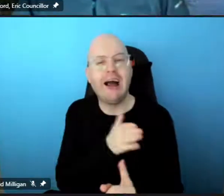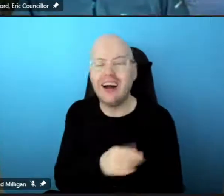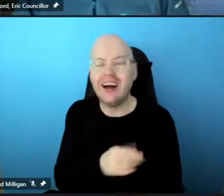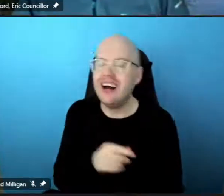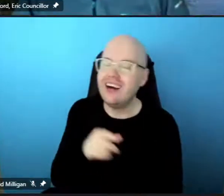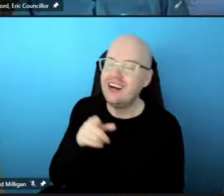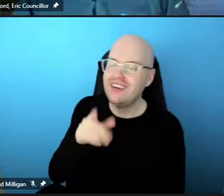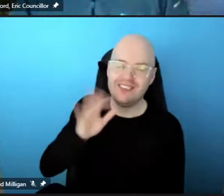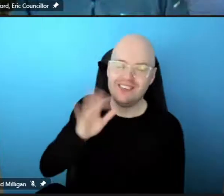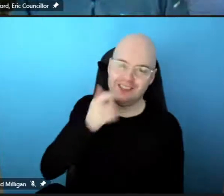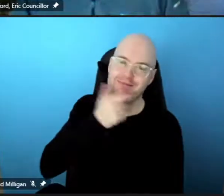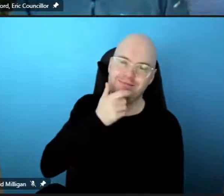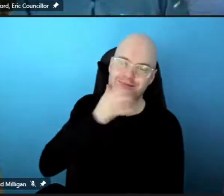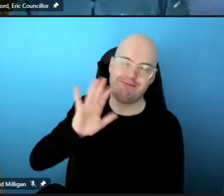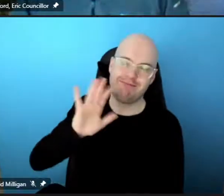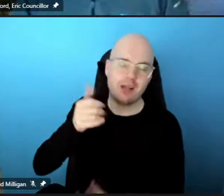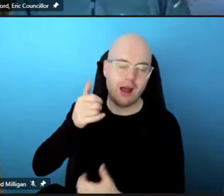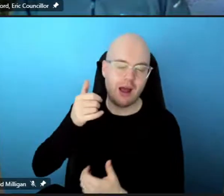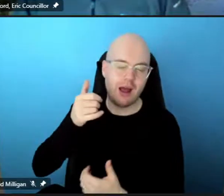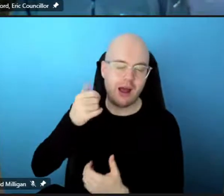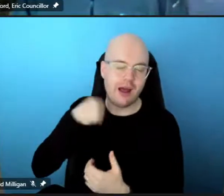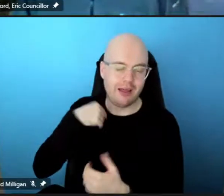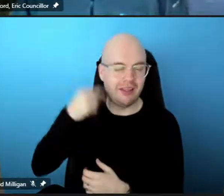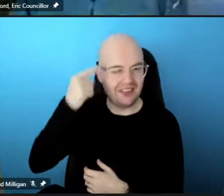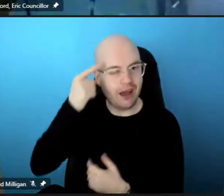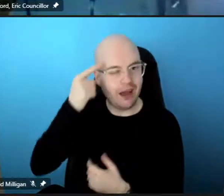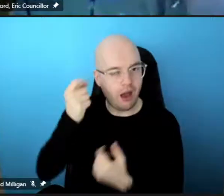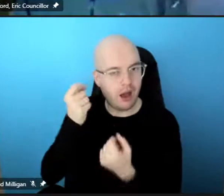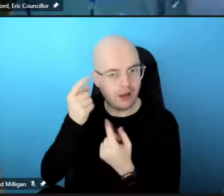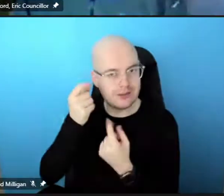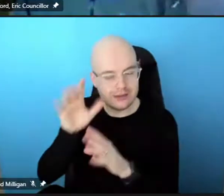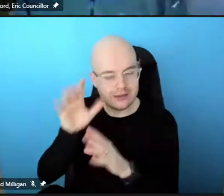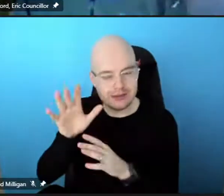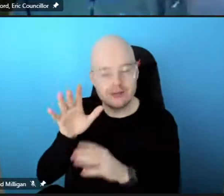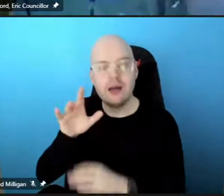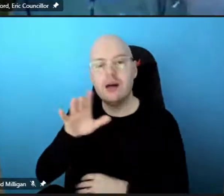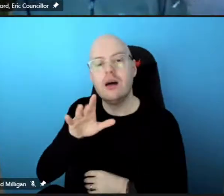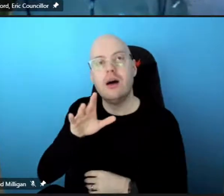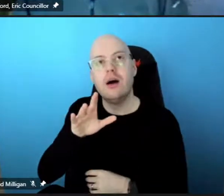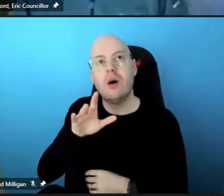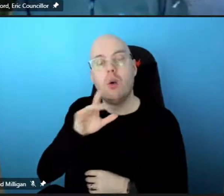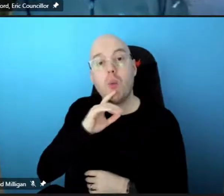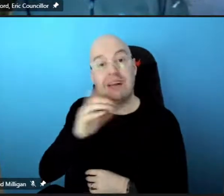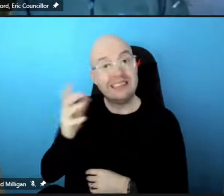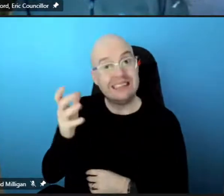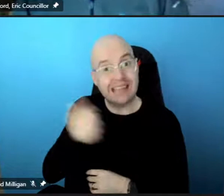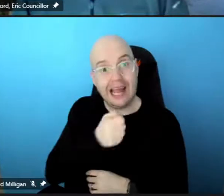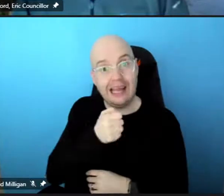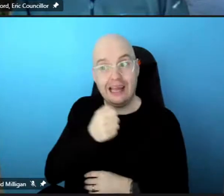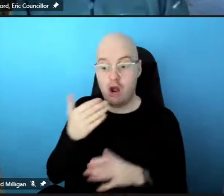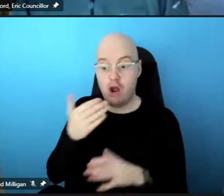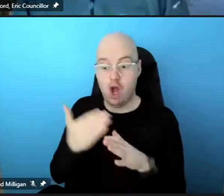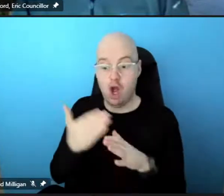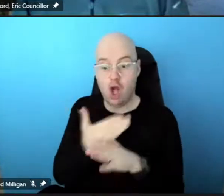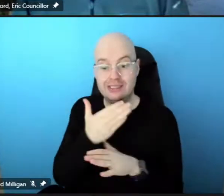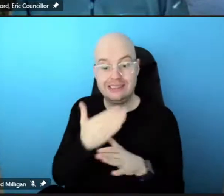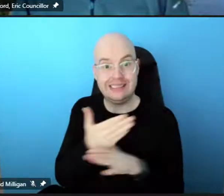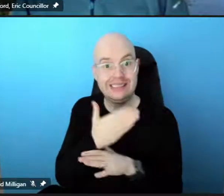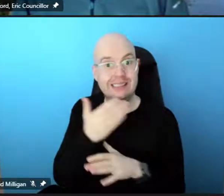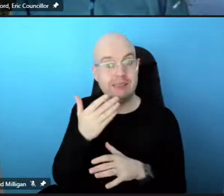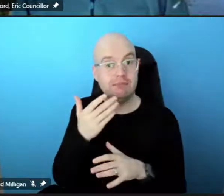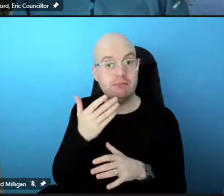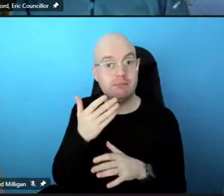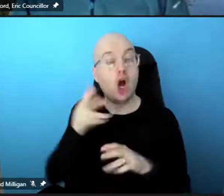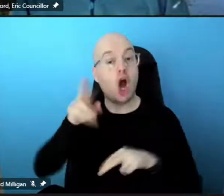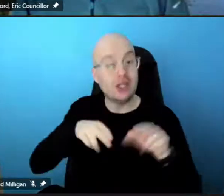understand. What we'll do is, as I mentioned, we'll take the audit actions and we'll log them.